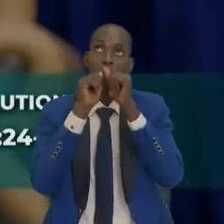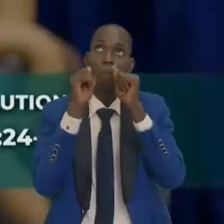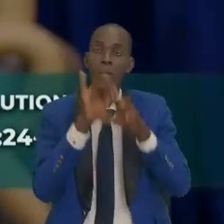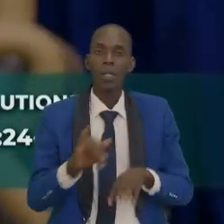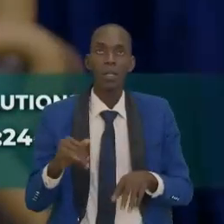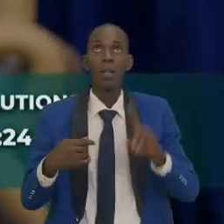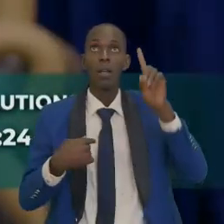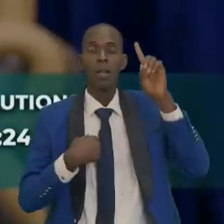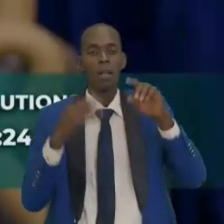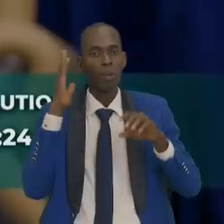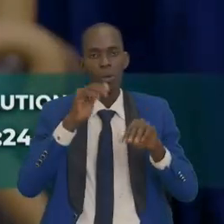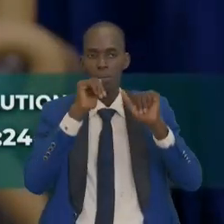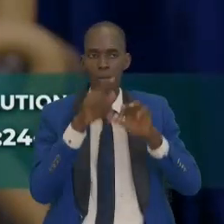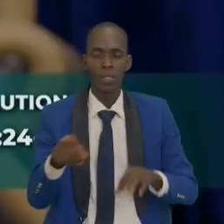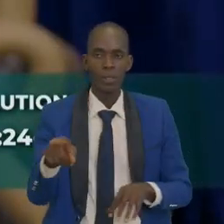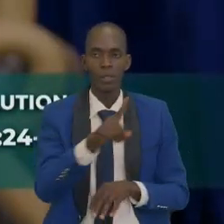Bless thee